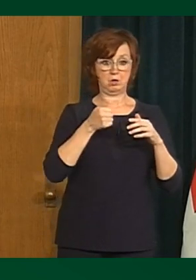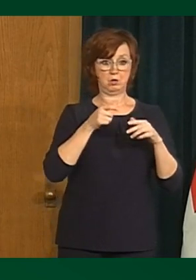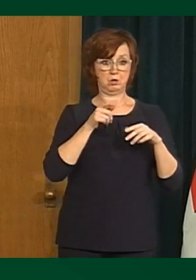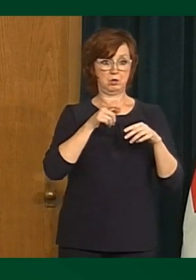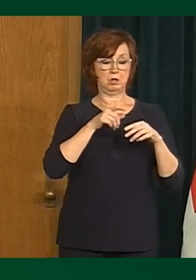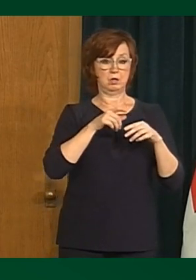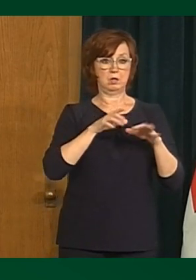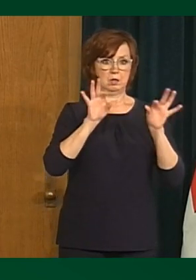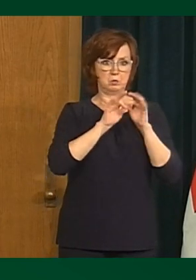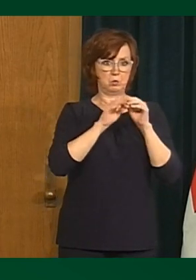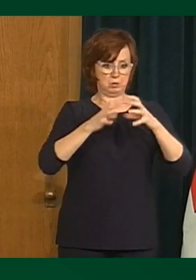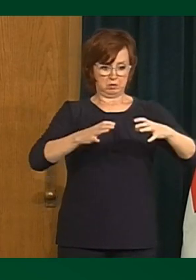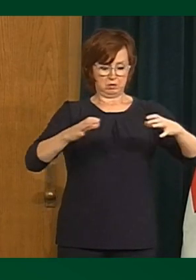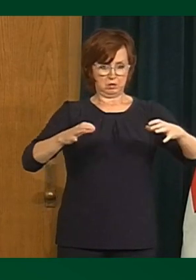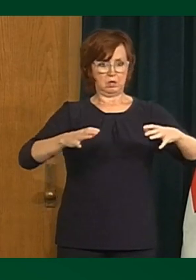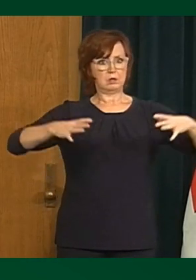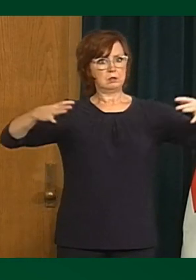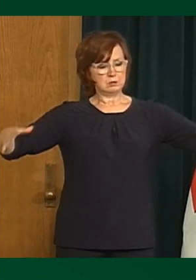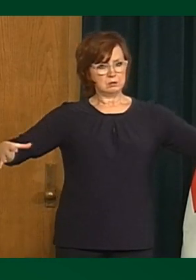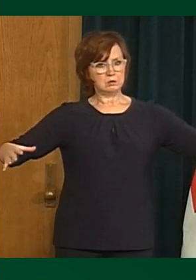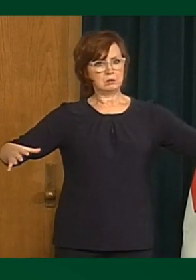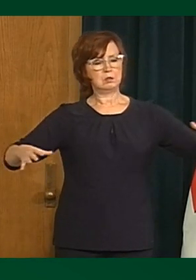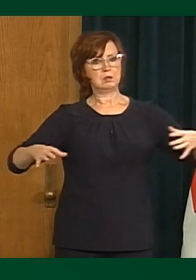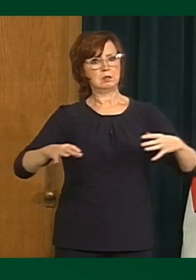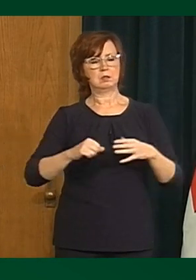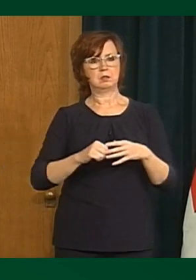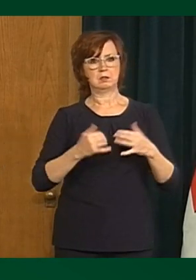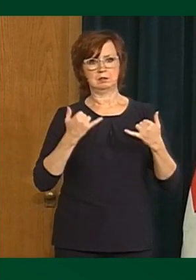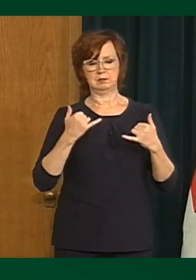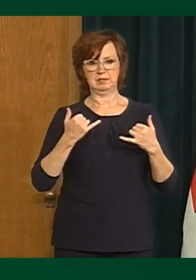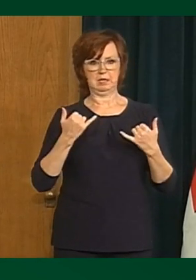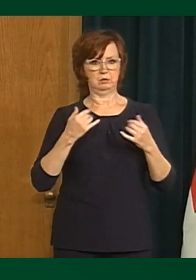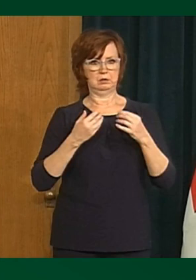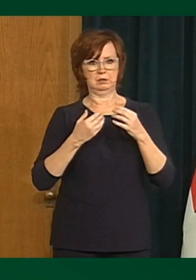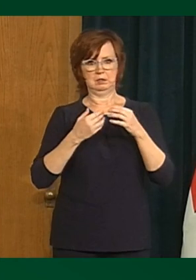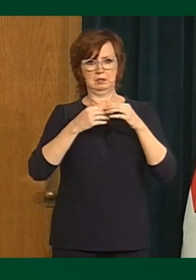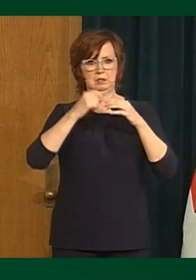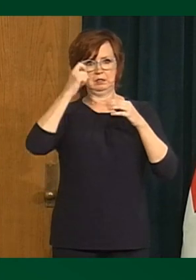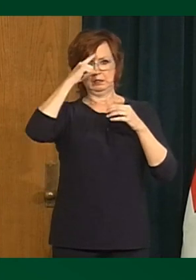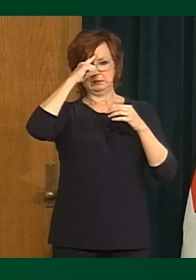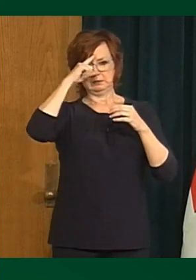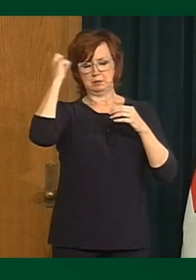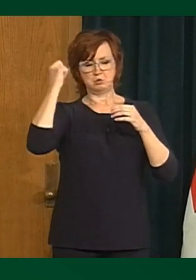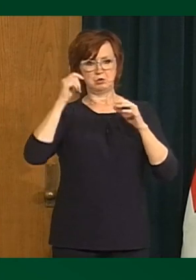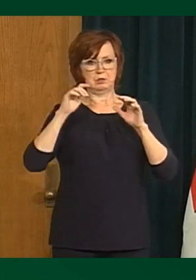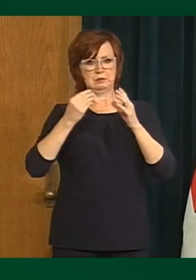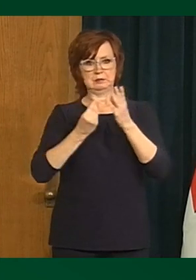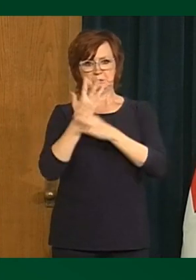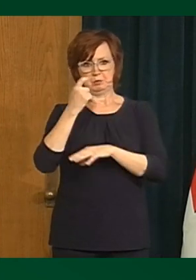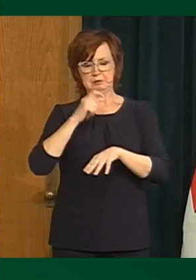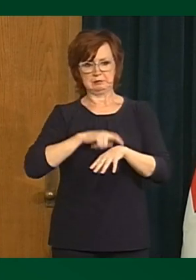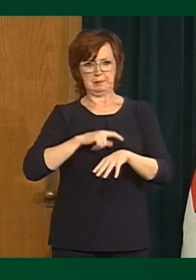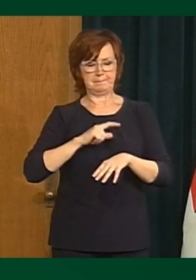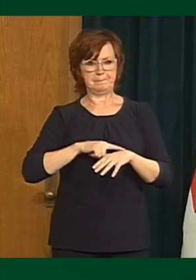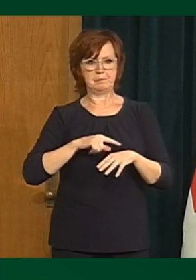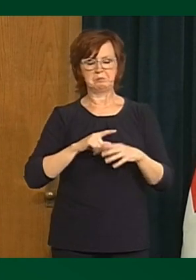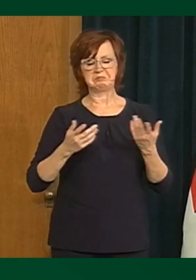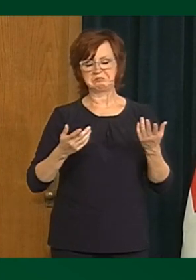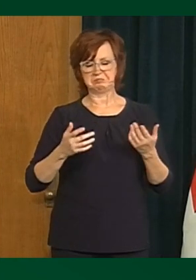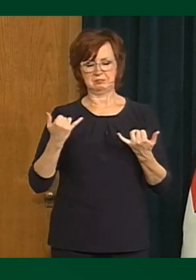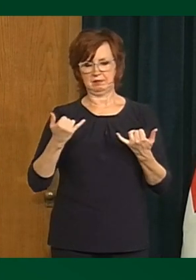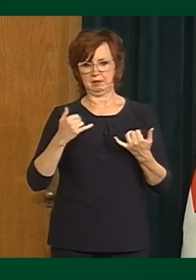come forward, knowing that, you know, coughs and colds are few and far between in the spring and summer months. But even if you have that scratch or a